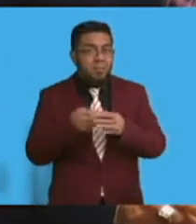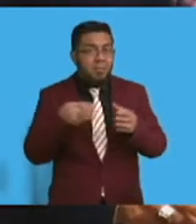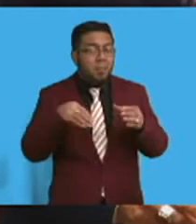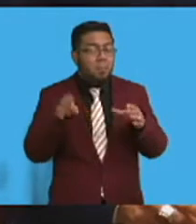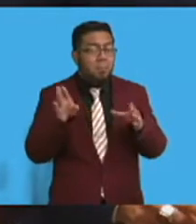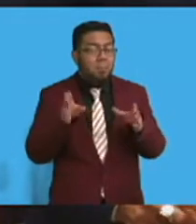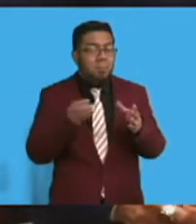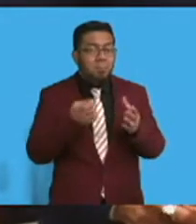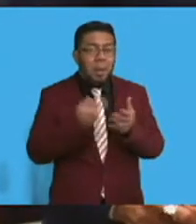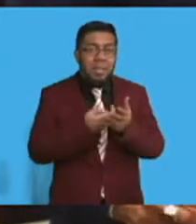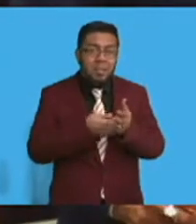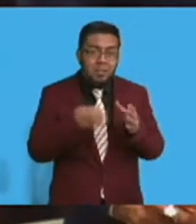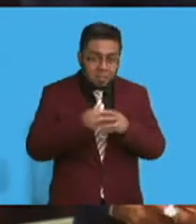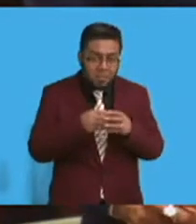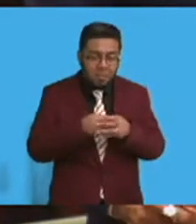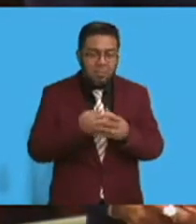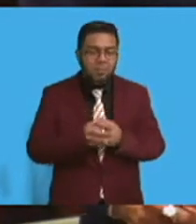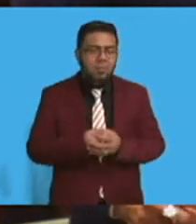marking